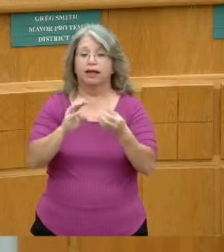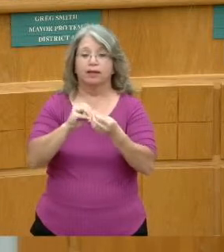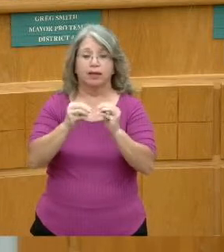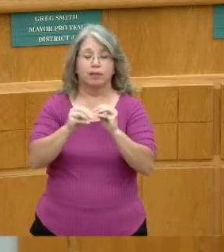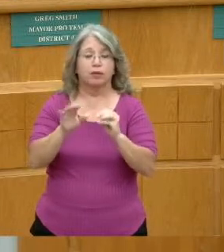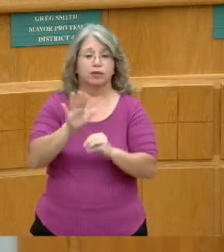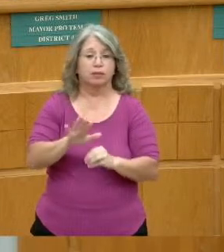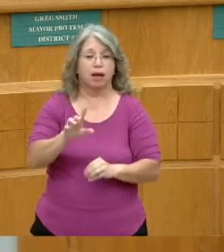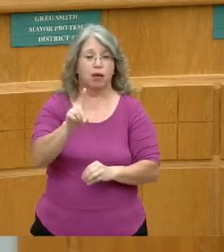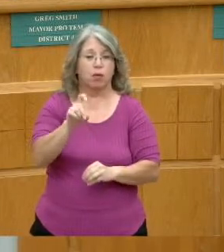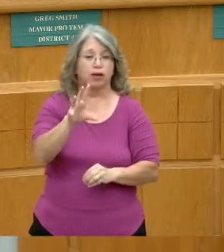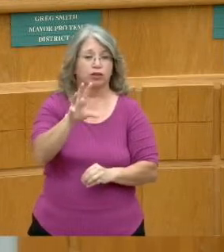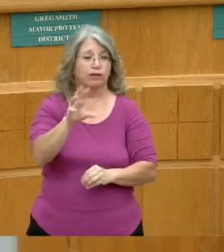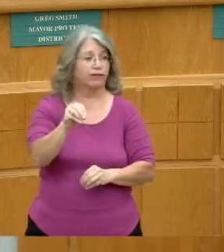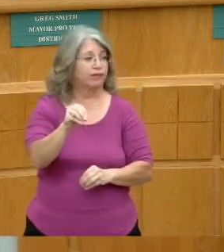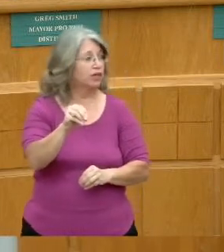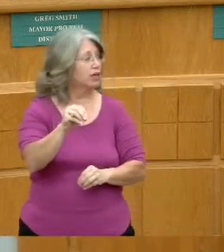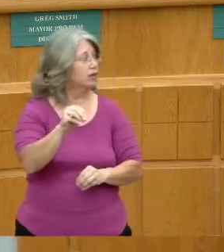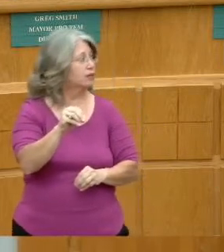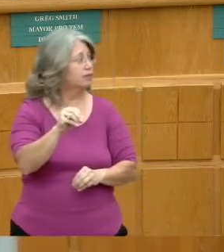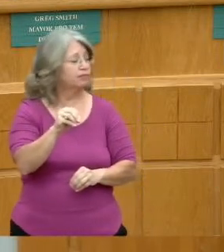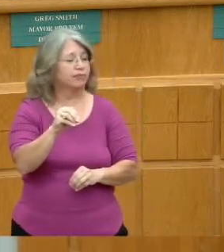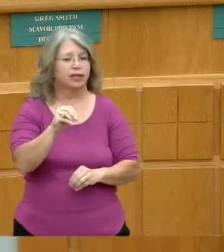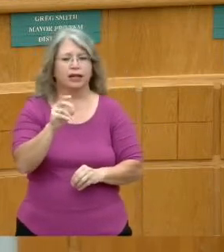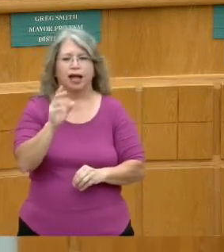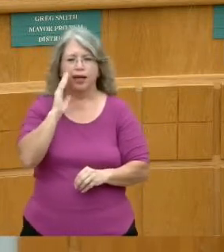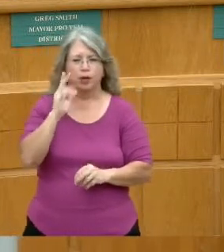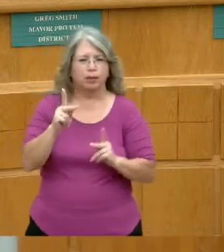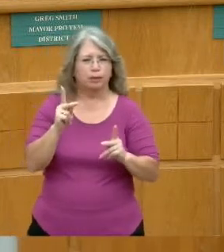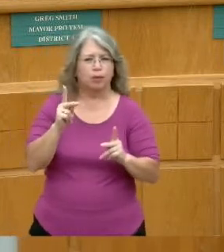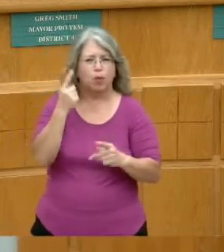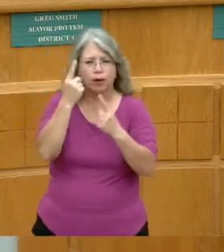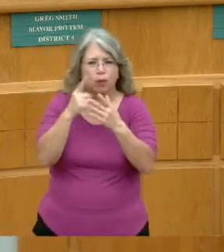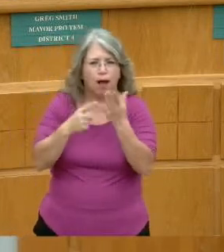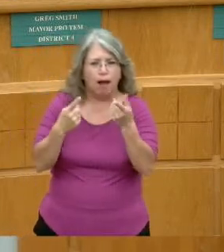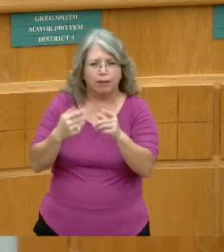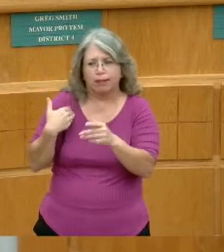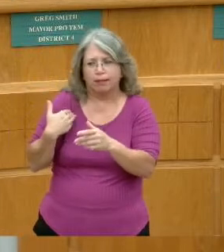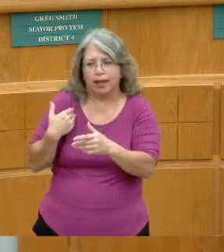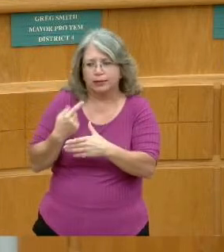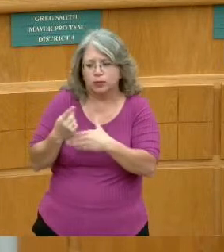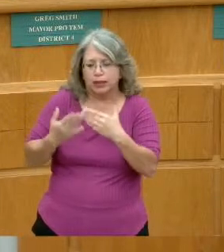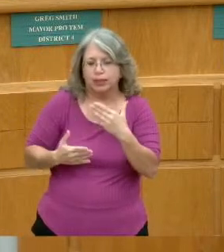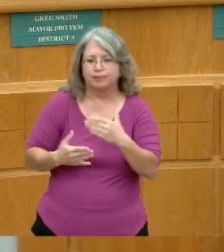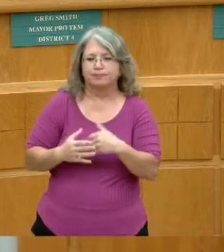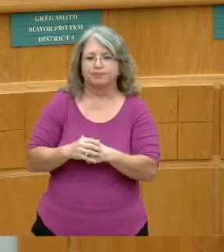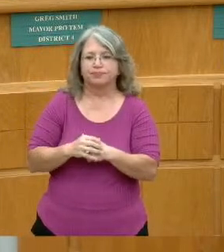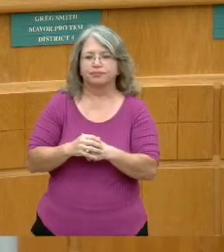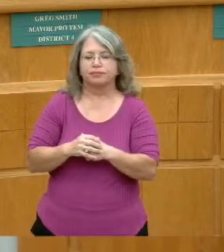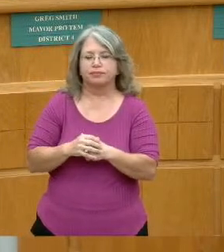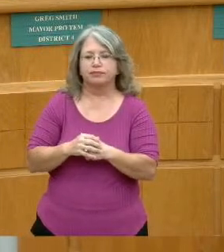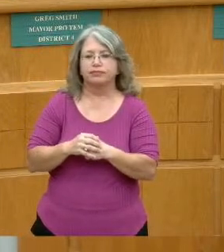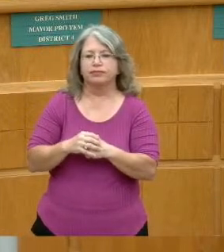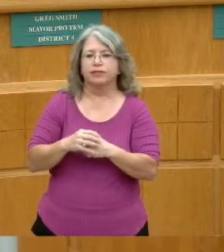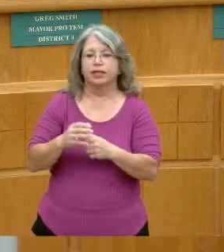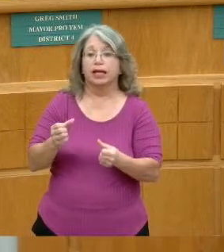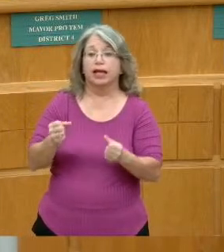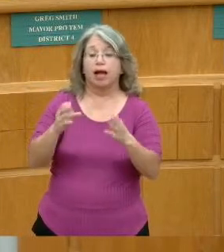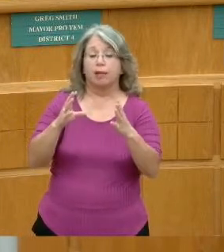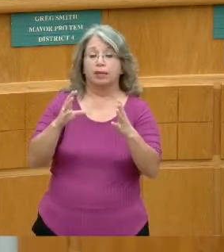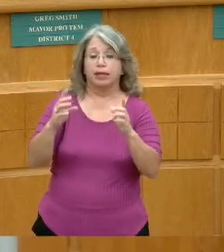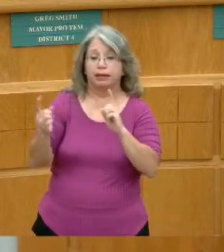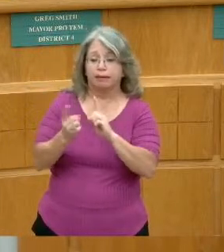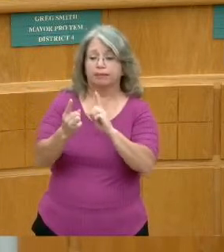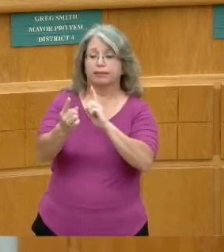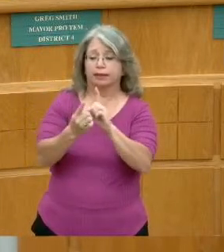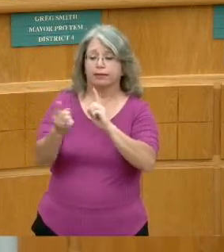150 on this scale. So everybody's wondering what was happening with Memorial Day weekend. The number of encounters on this scale was